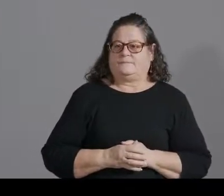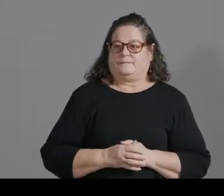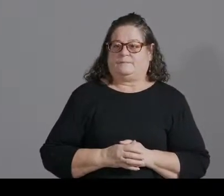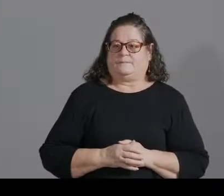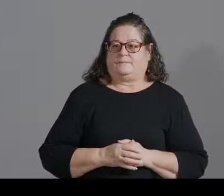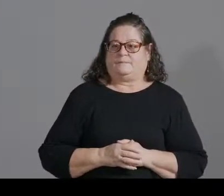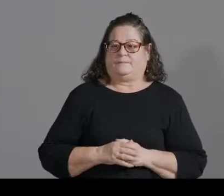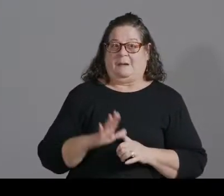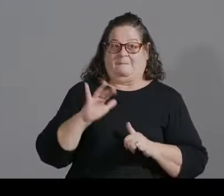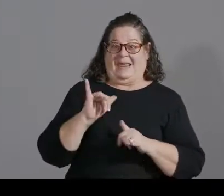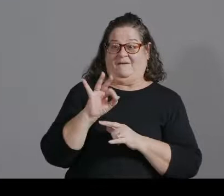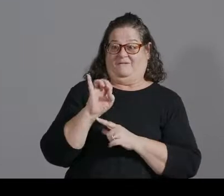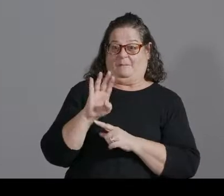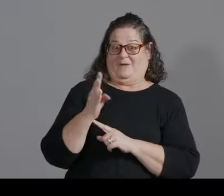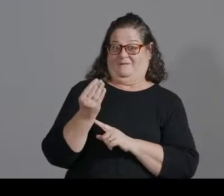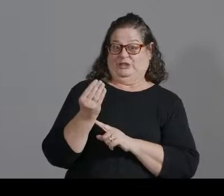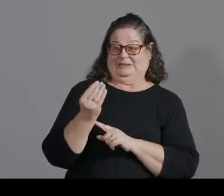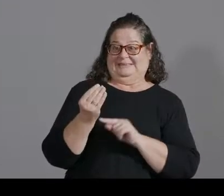have